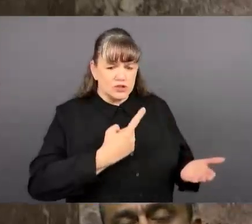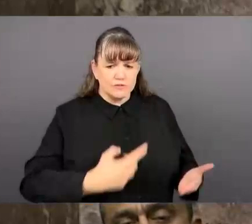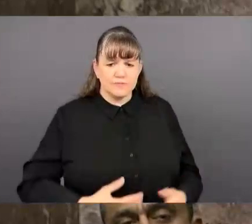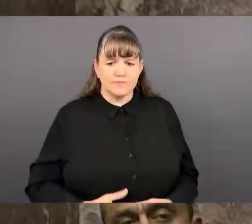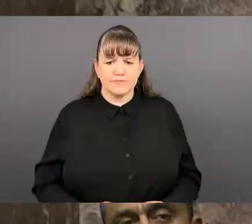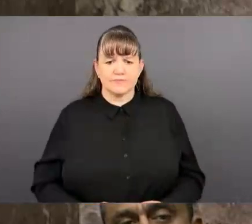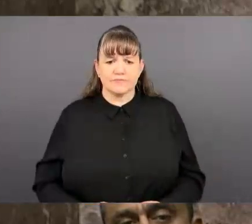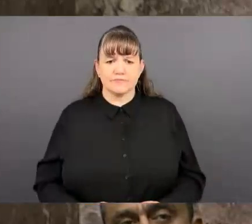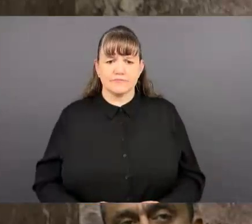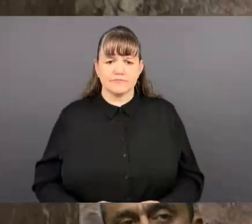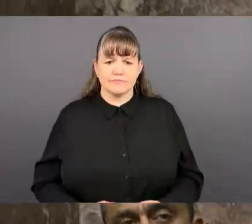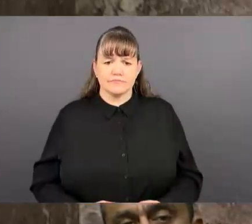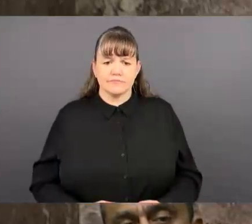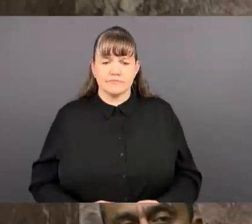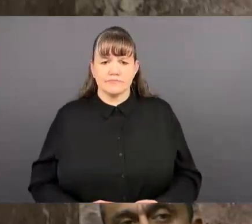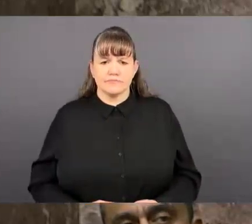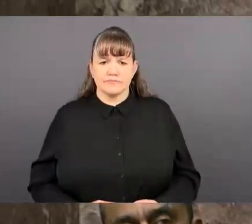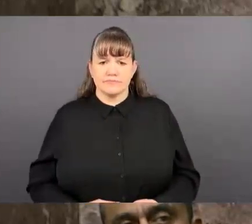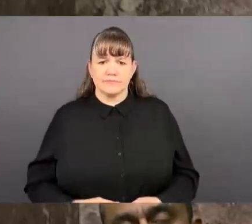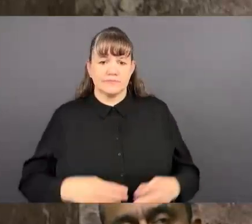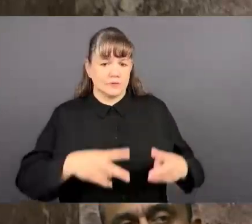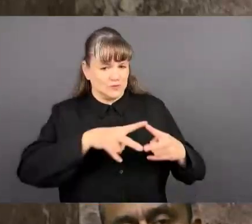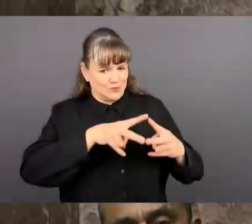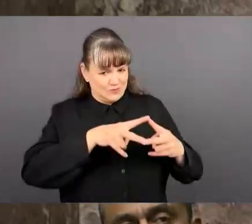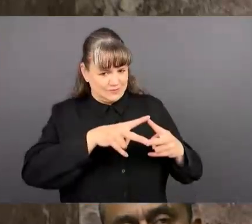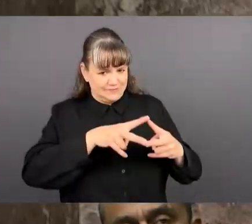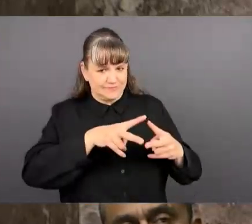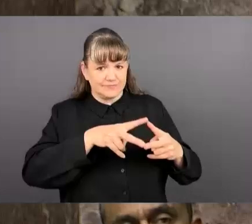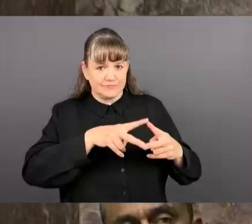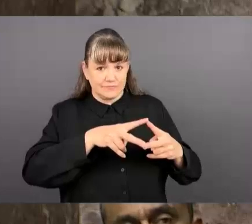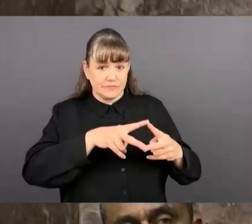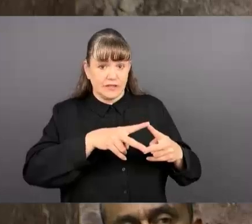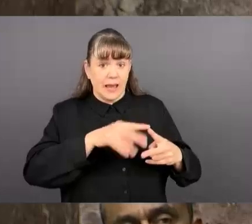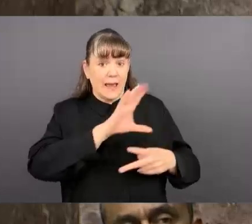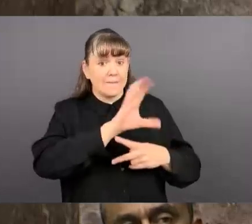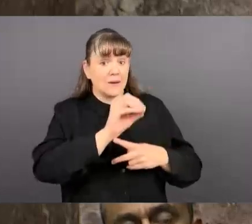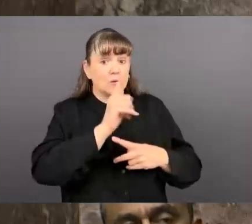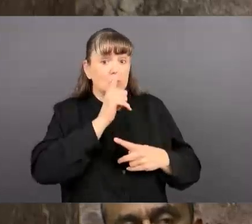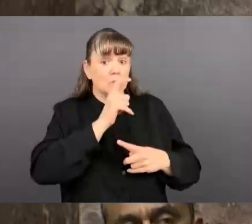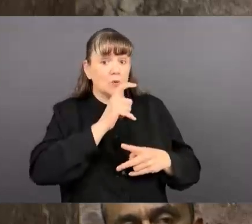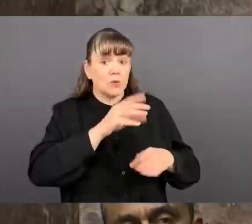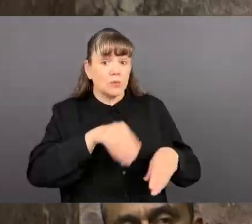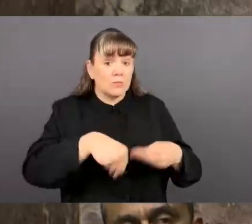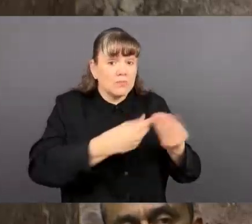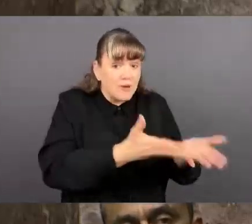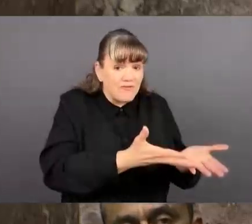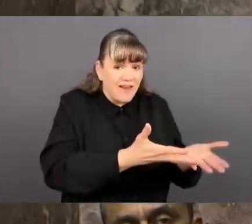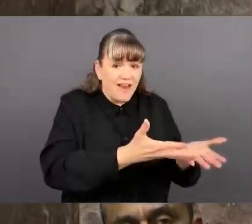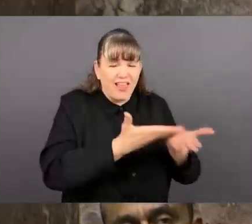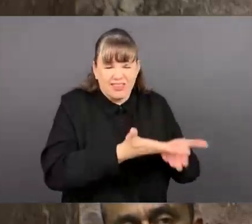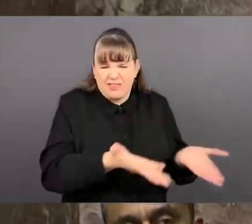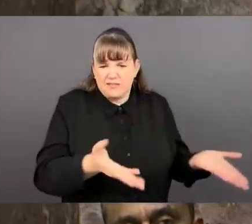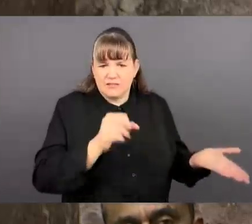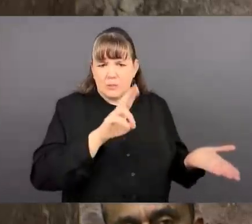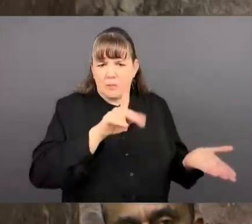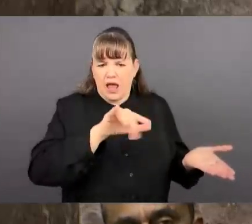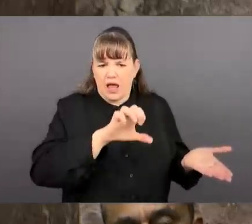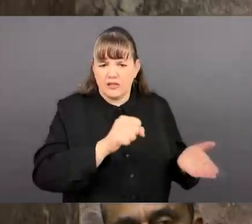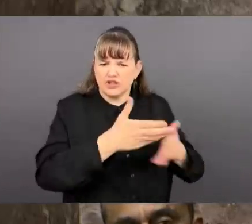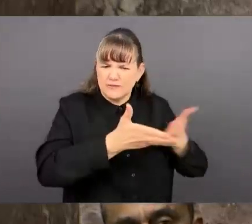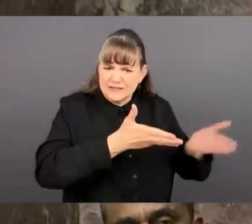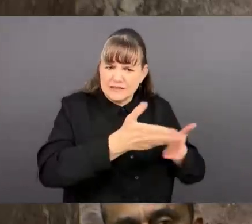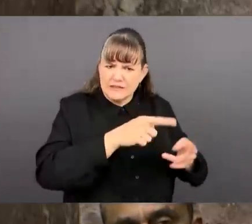One, suppliers do get paid. They always get paid. The province pays its bills. Second, in terms of building